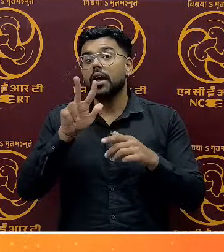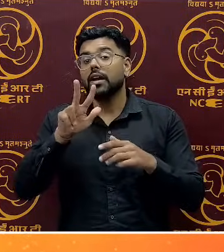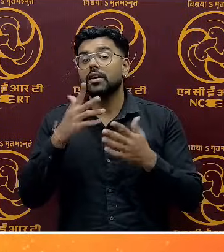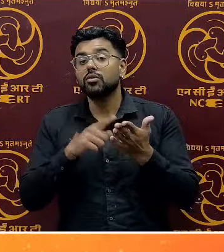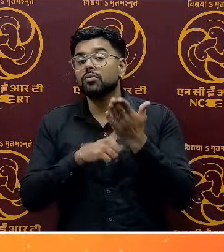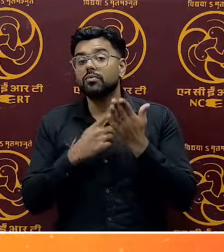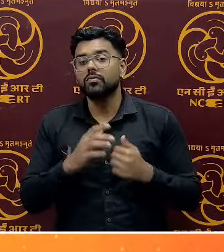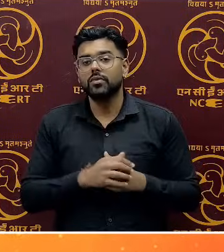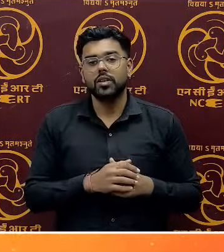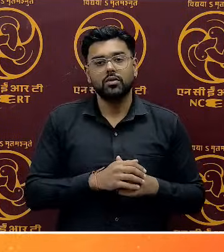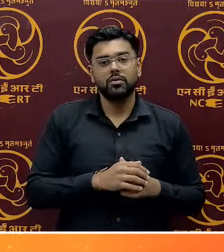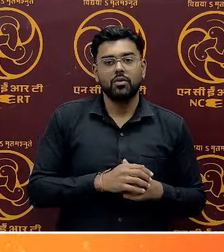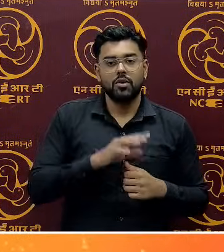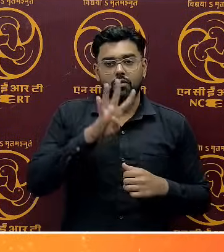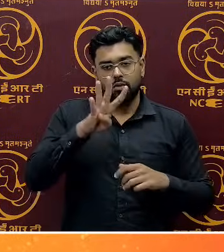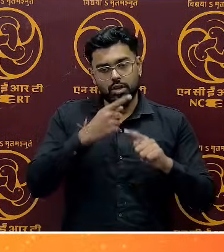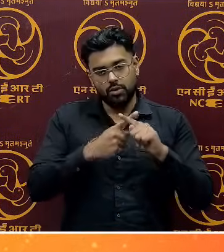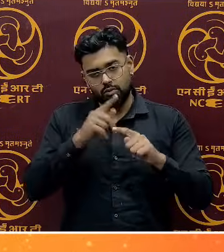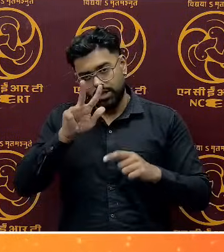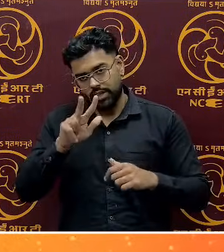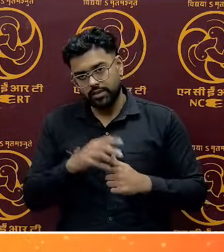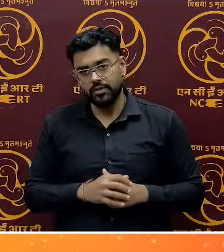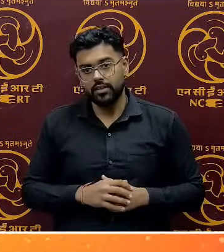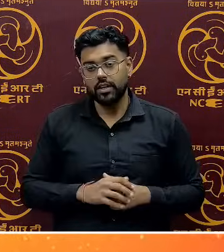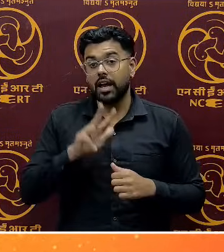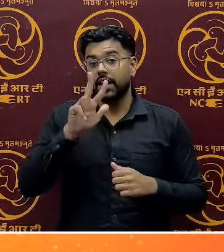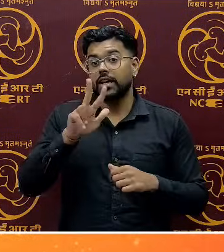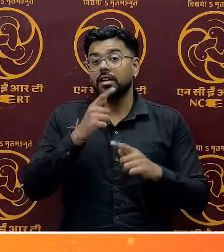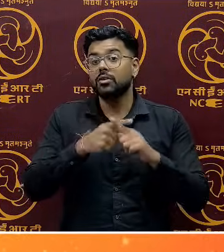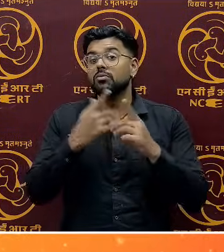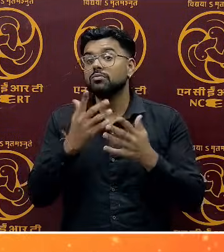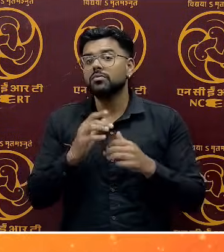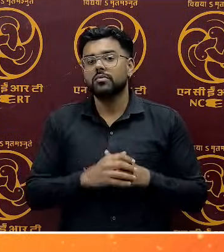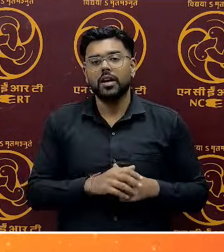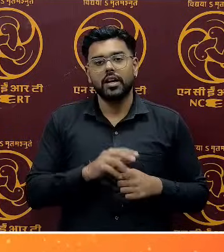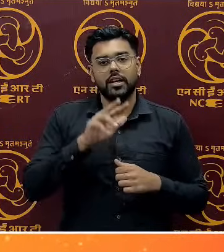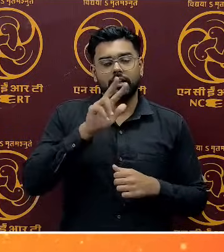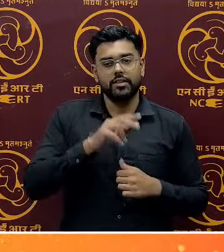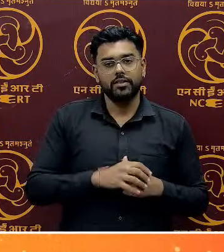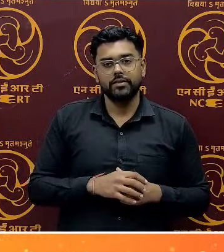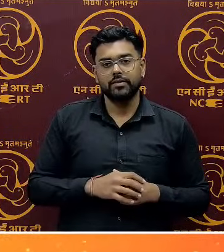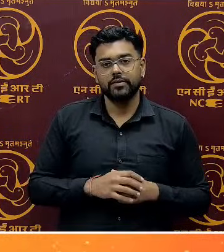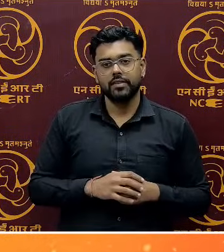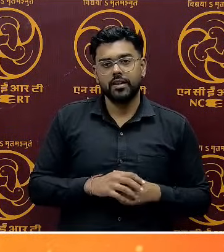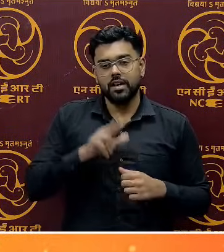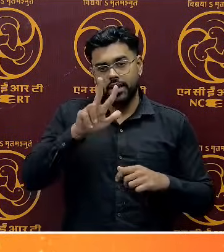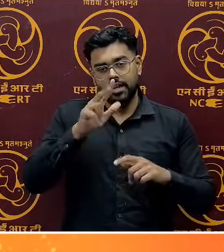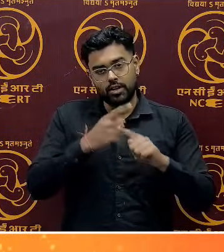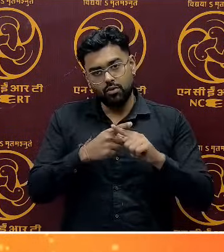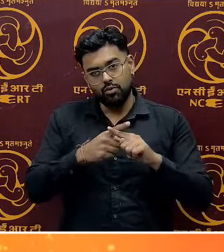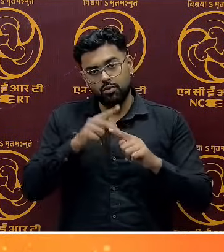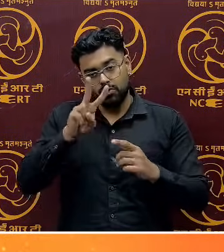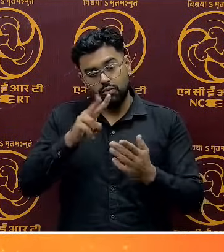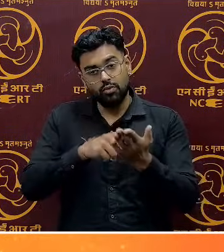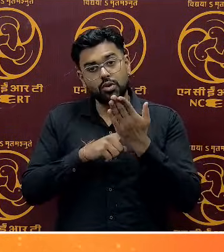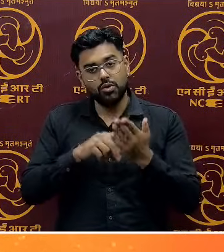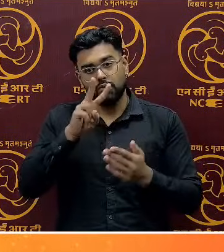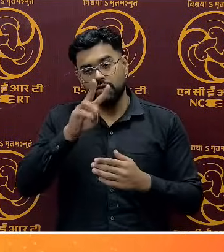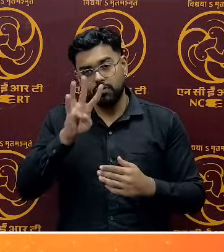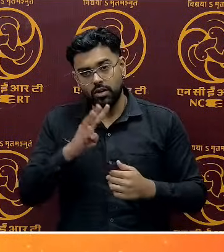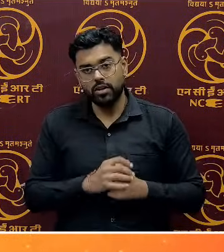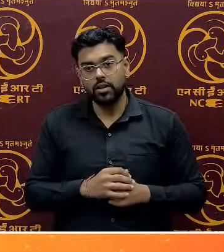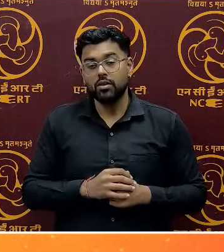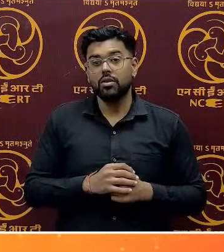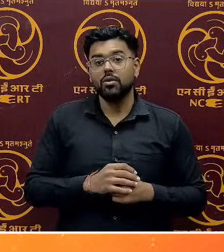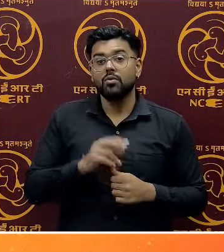2. 4 into 2. 8 is to be multiplied by 3. to get 24. 24 is to be multiplied by